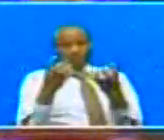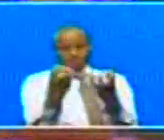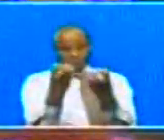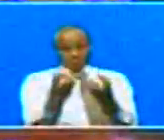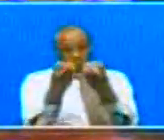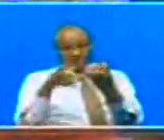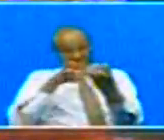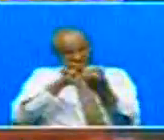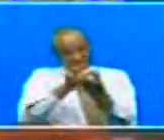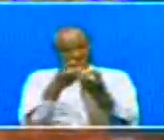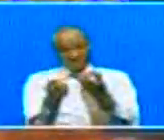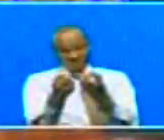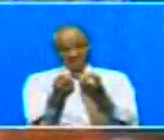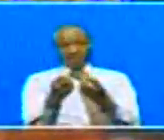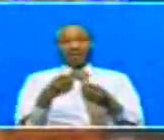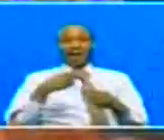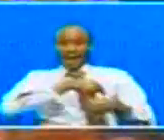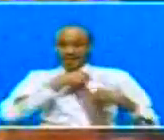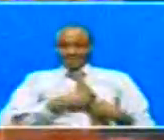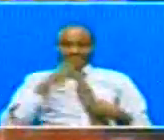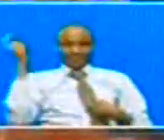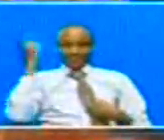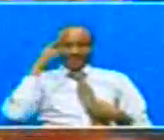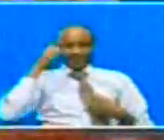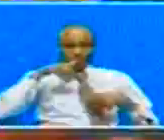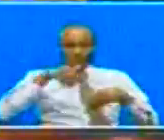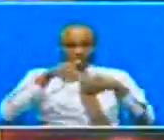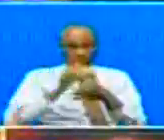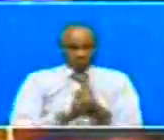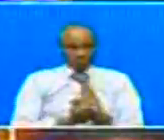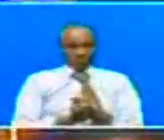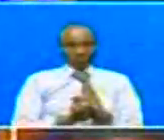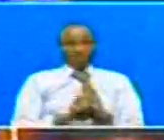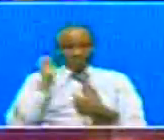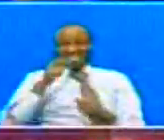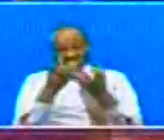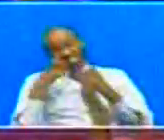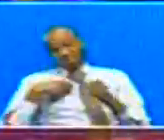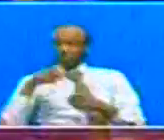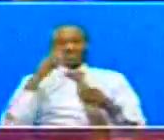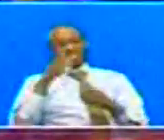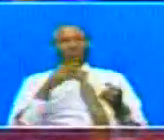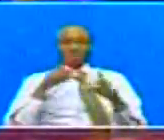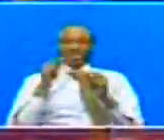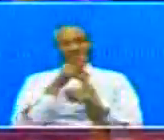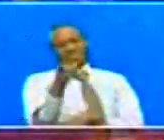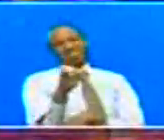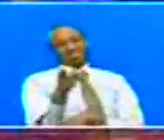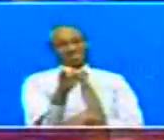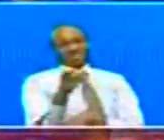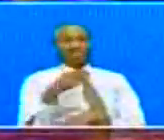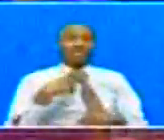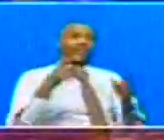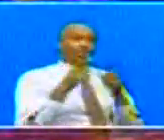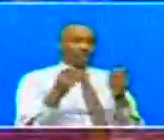them by the balls, their hearts and minds will fall. Do I need a disclaimer for that, Tony? Because you know there's. Kwa